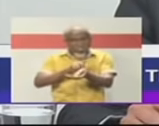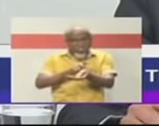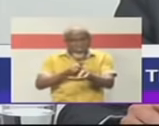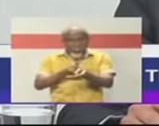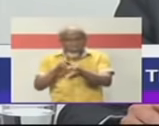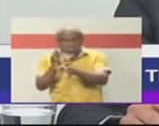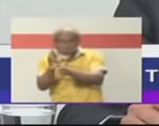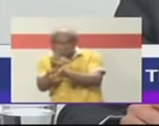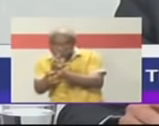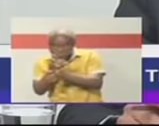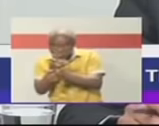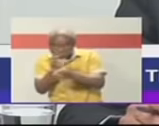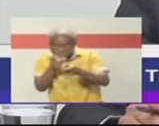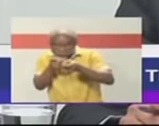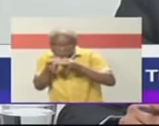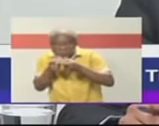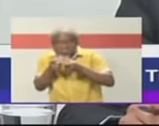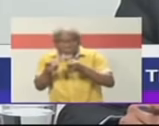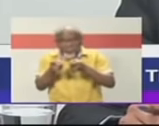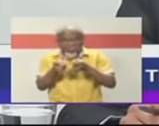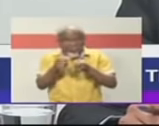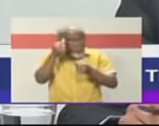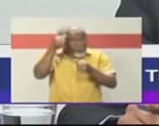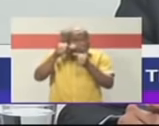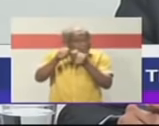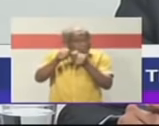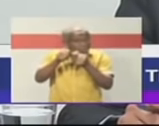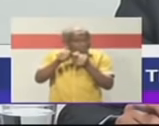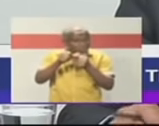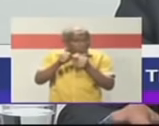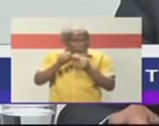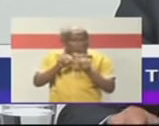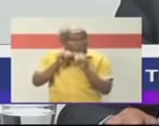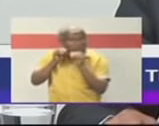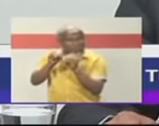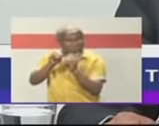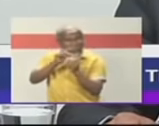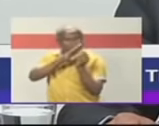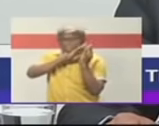months and months ago, a bed is not a bed.